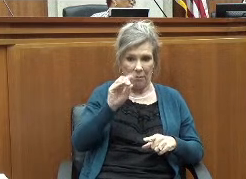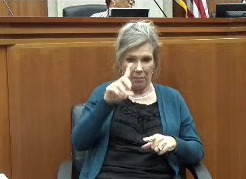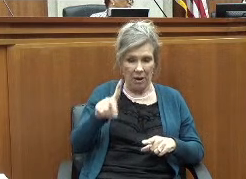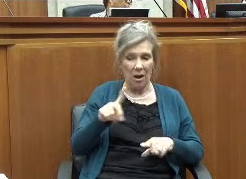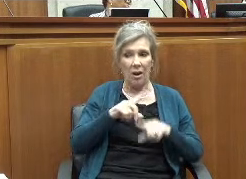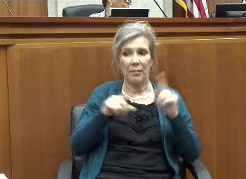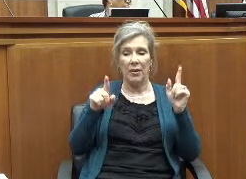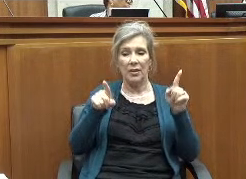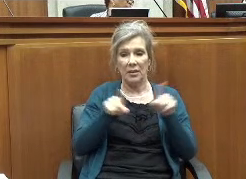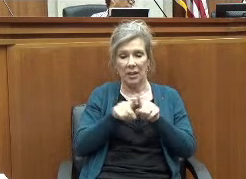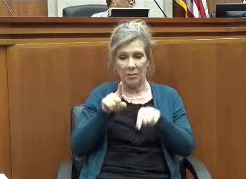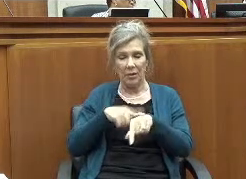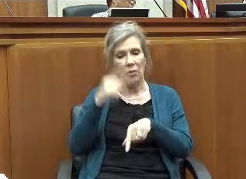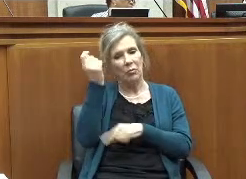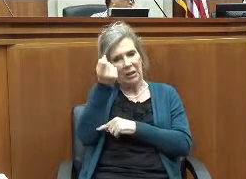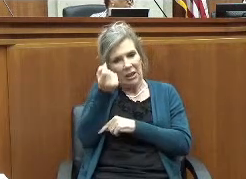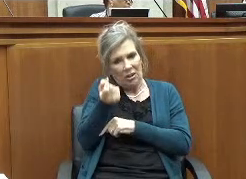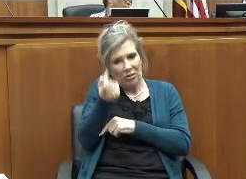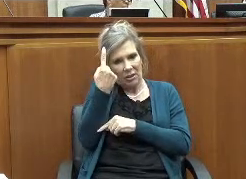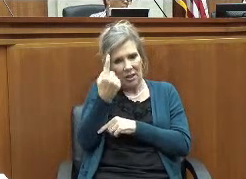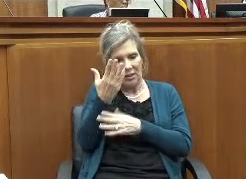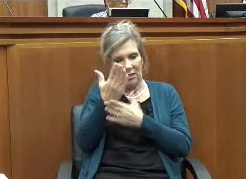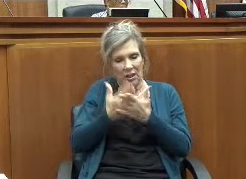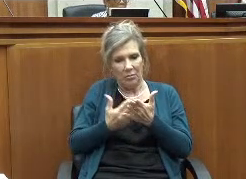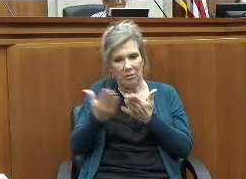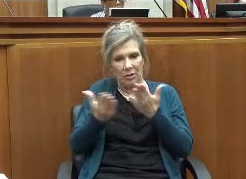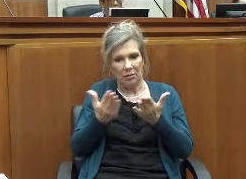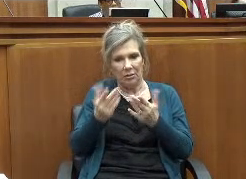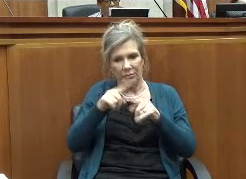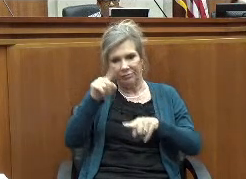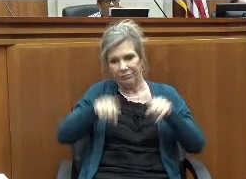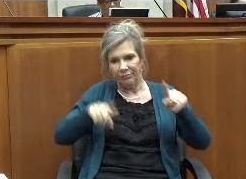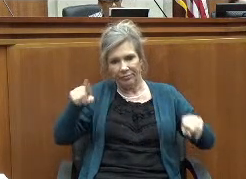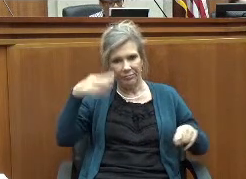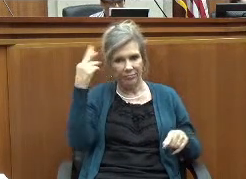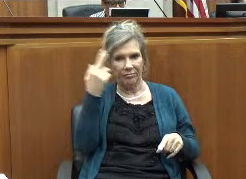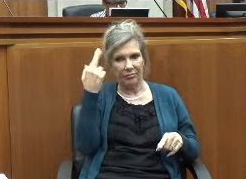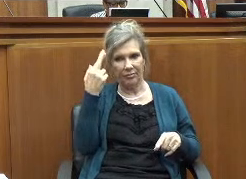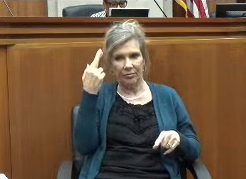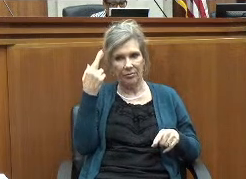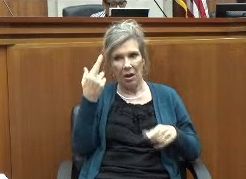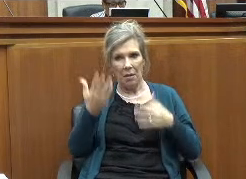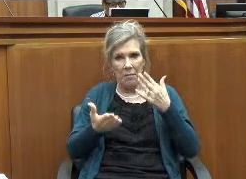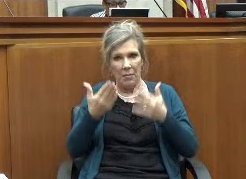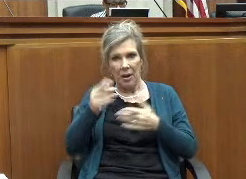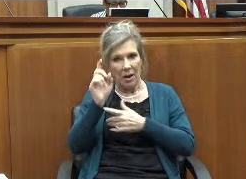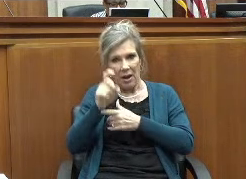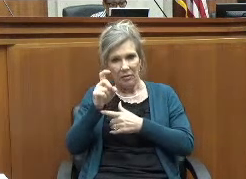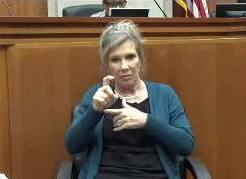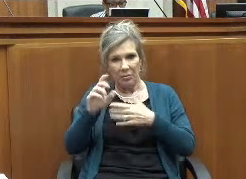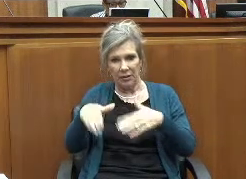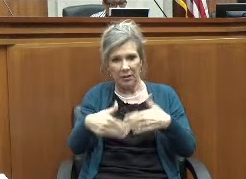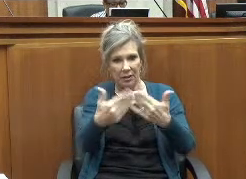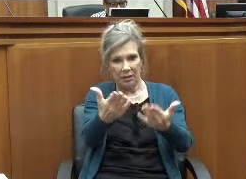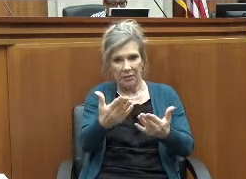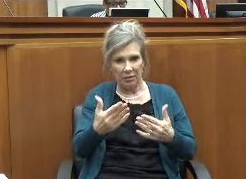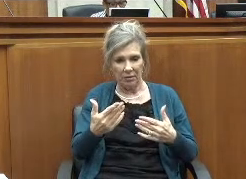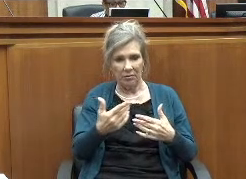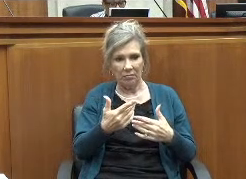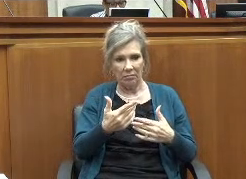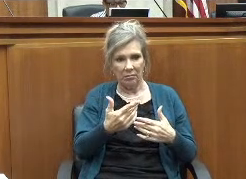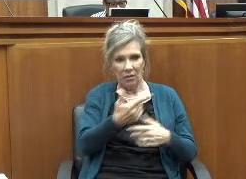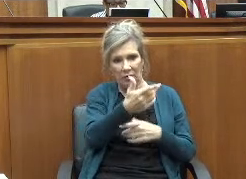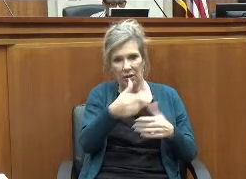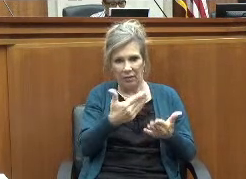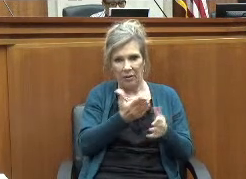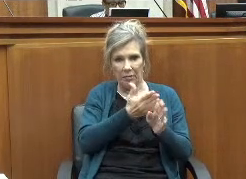do appreciate that some of the services, for various reasons, may have to be delivered at a main site or something